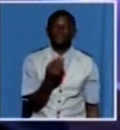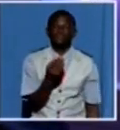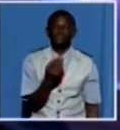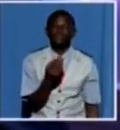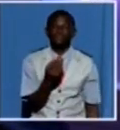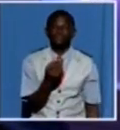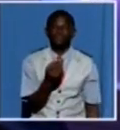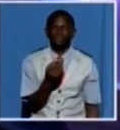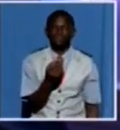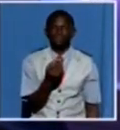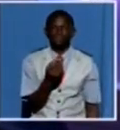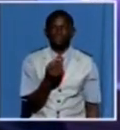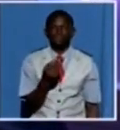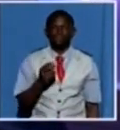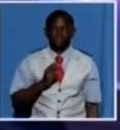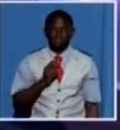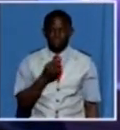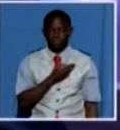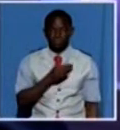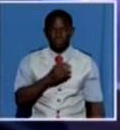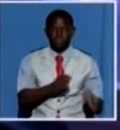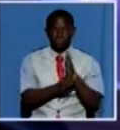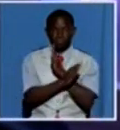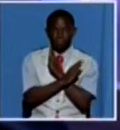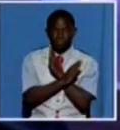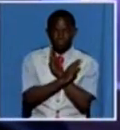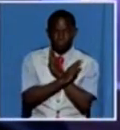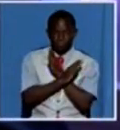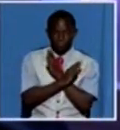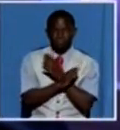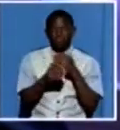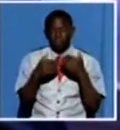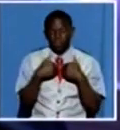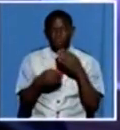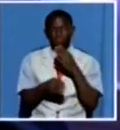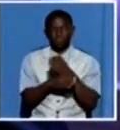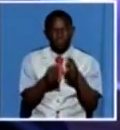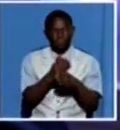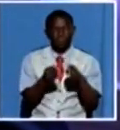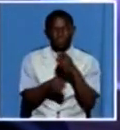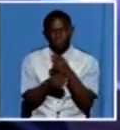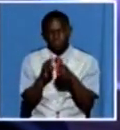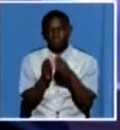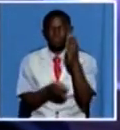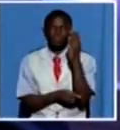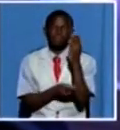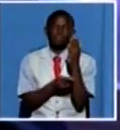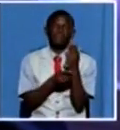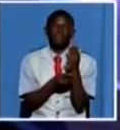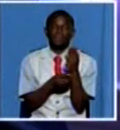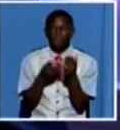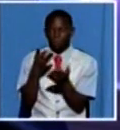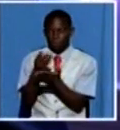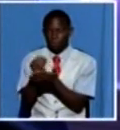saying, in terms of investing in infrastructure development. And for us, after we invest, the key question we